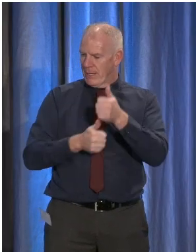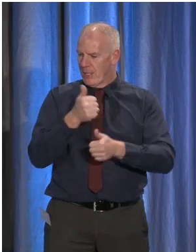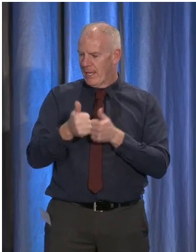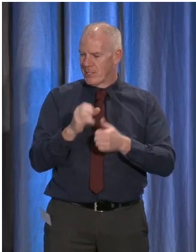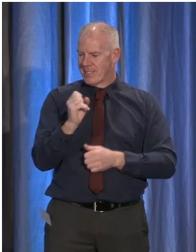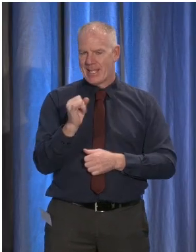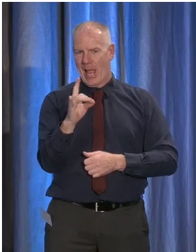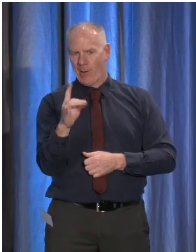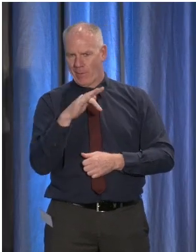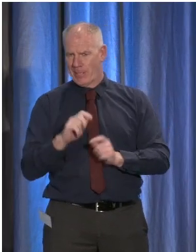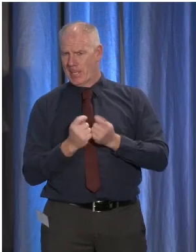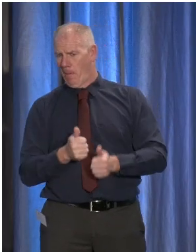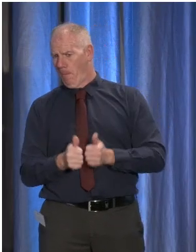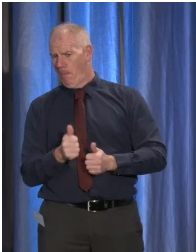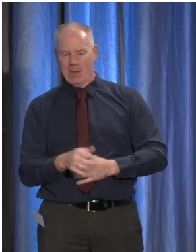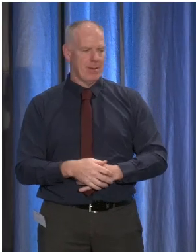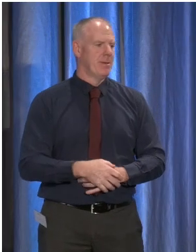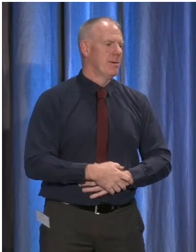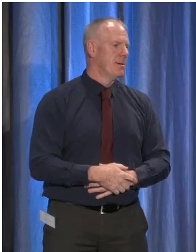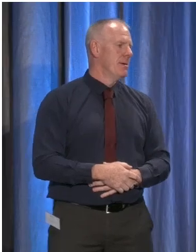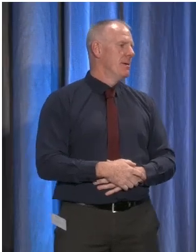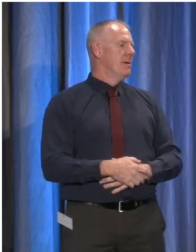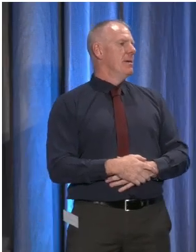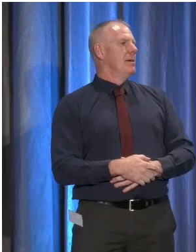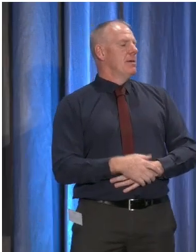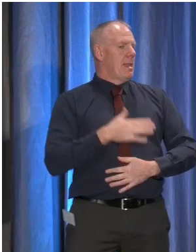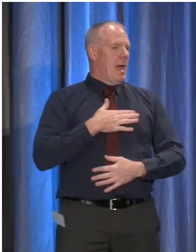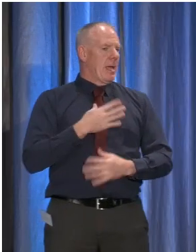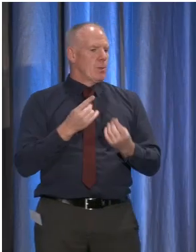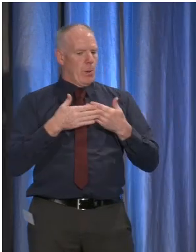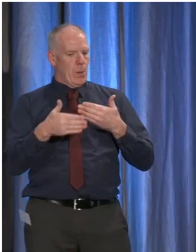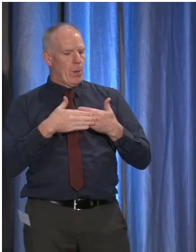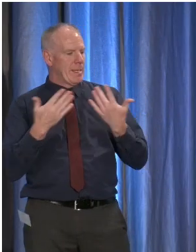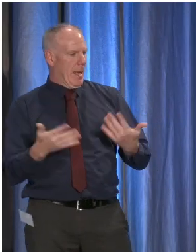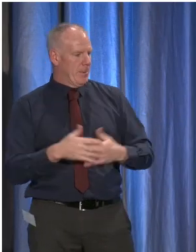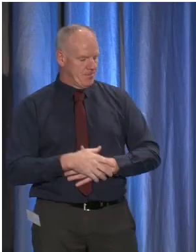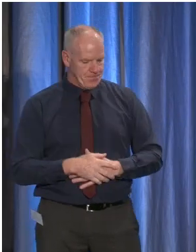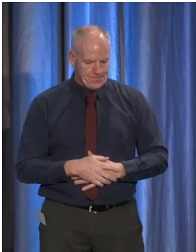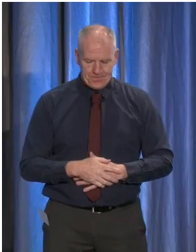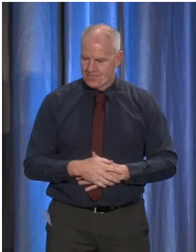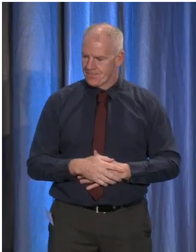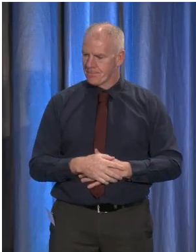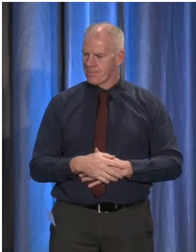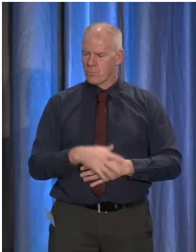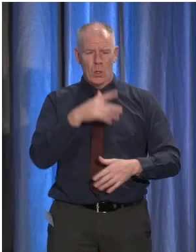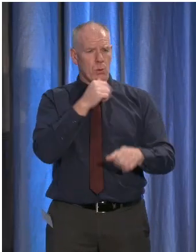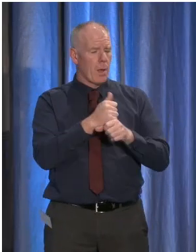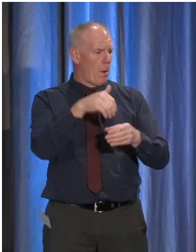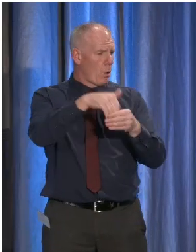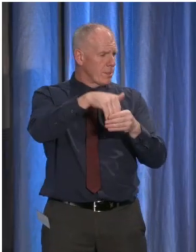the team there. Okay, so what we'd like to do today is tell you something